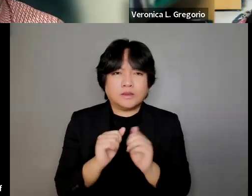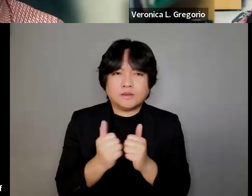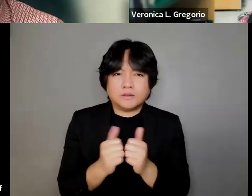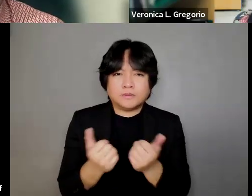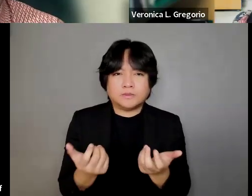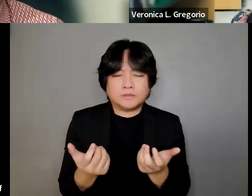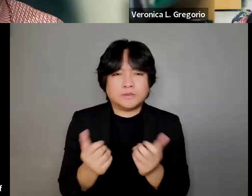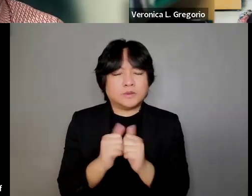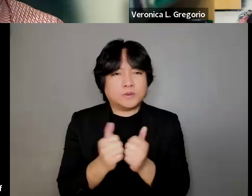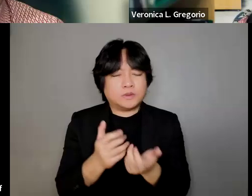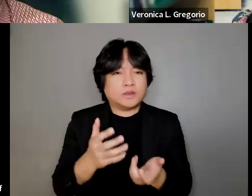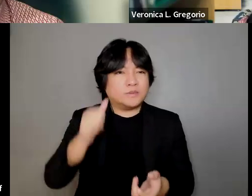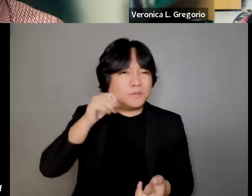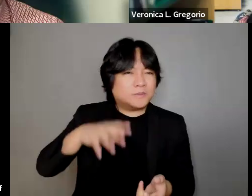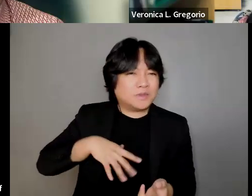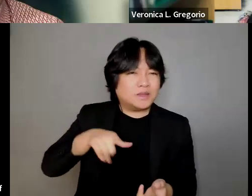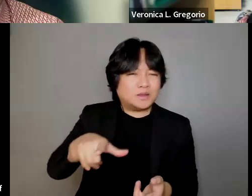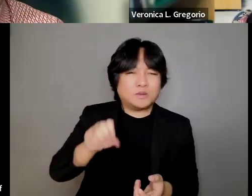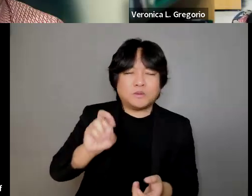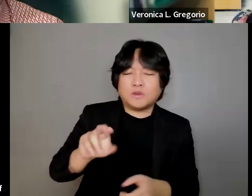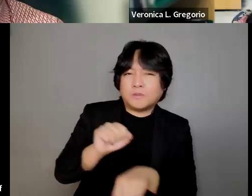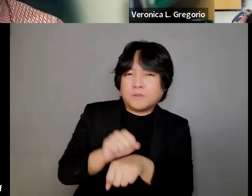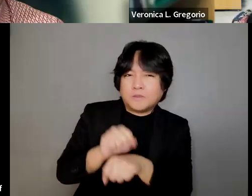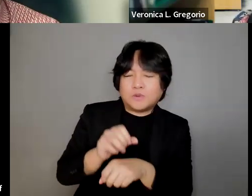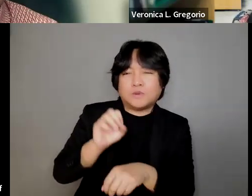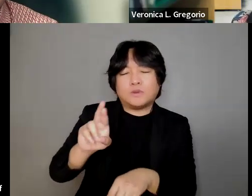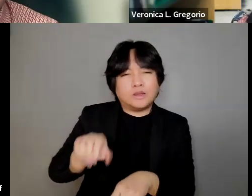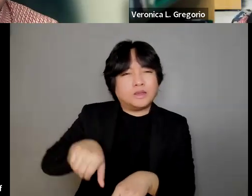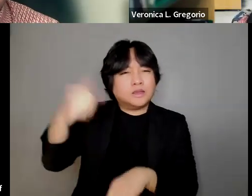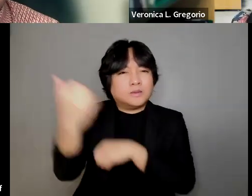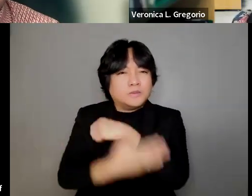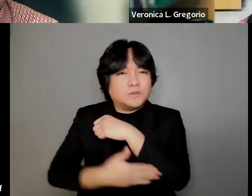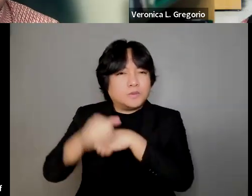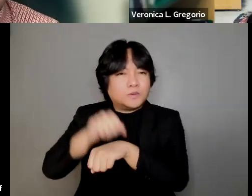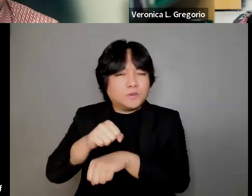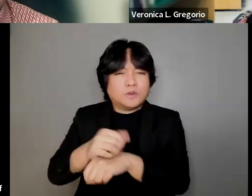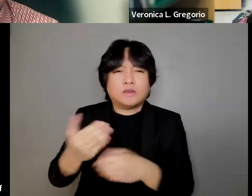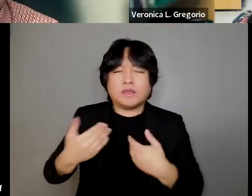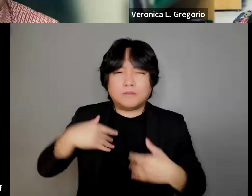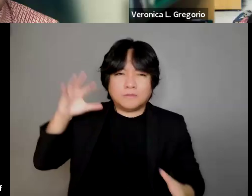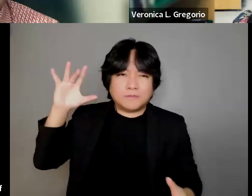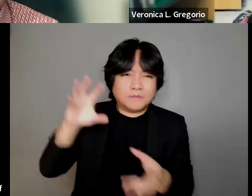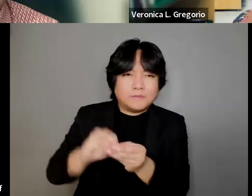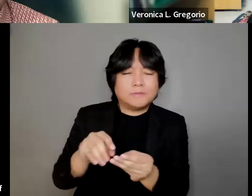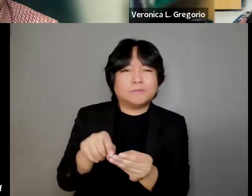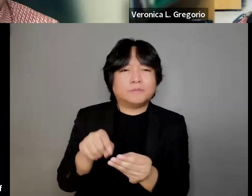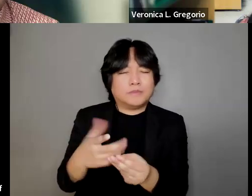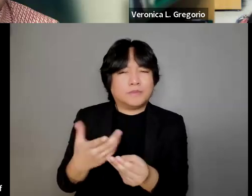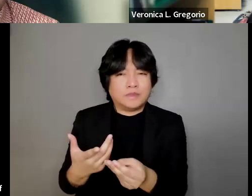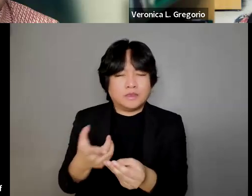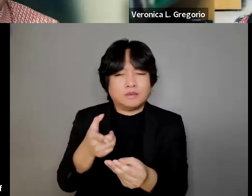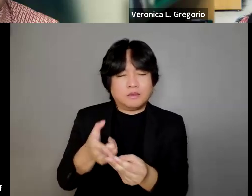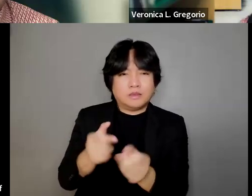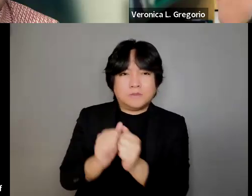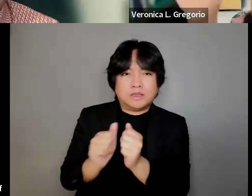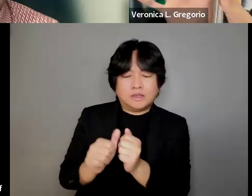the feminization of factory work and migration, there's a whole narrative that contrasts, the image